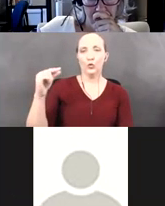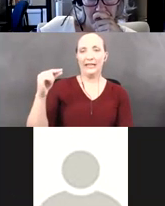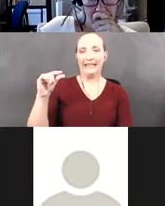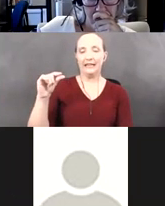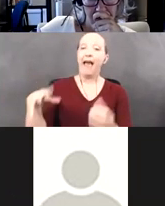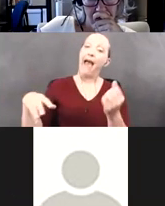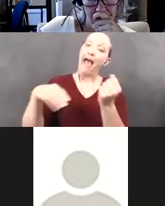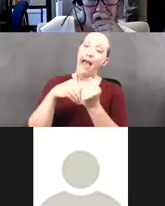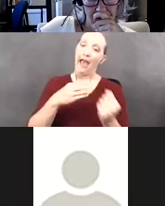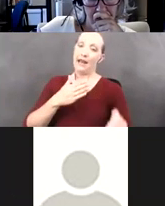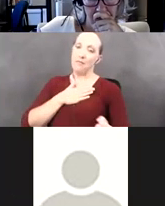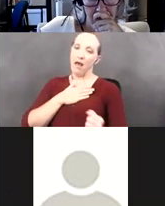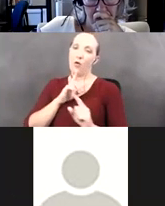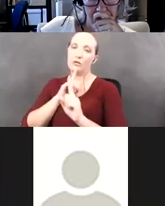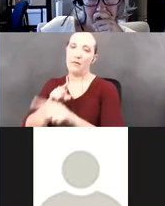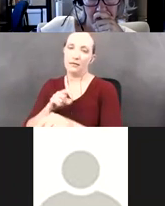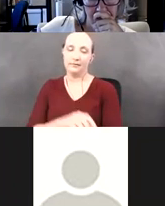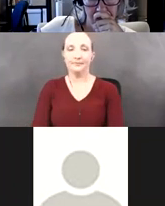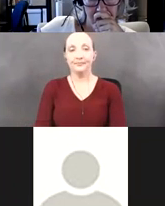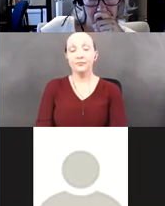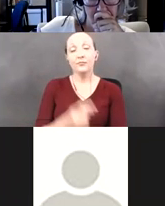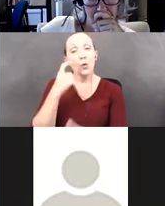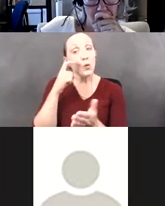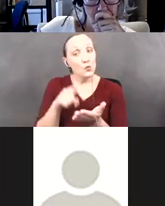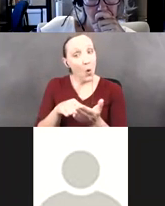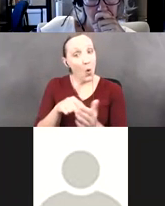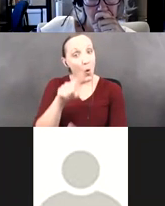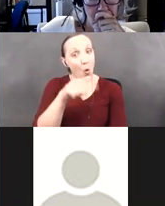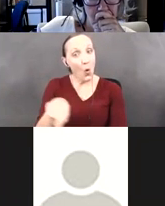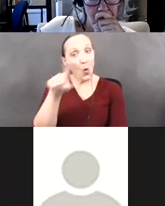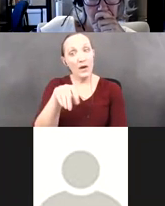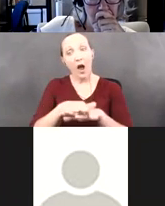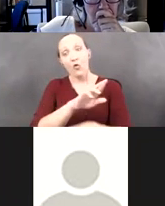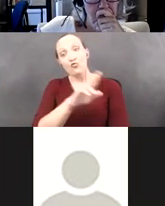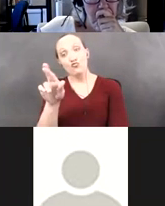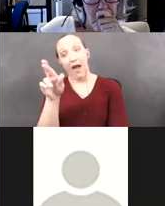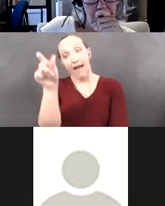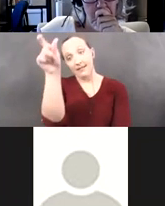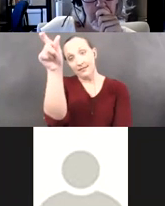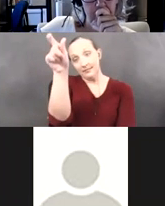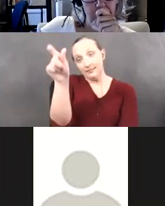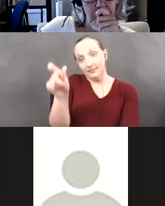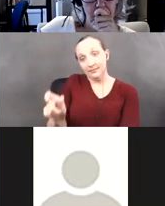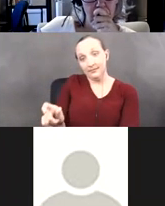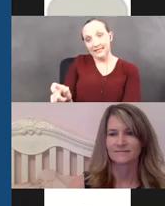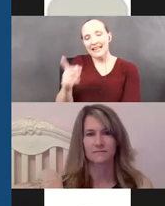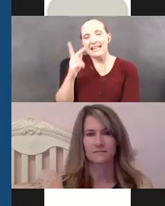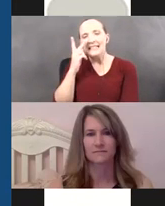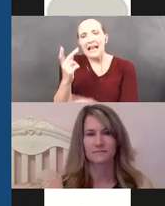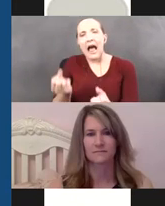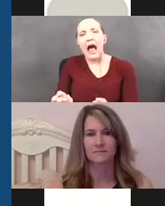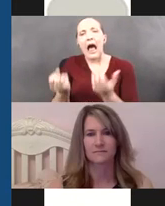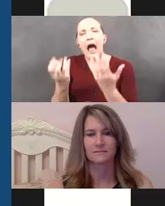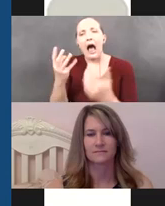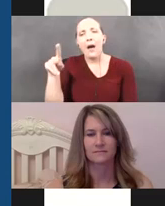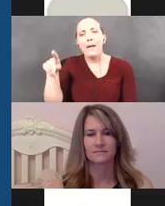Response dándole button. clic al botón de Add Response, Notice añadir that on the respuesta. right-hand side, they'll Ustedes be van a able to notar que en la see parte the number derecha of van a poder pages that ver are